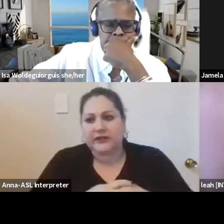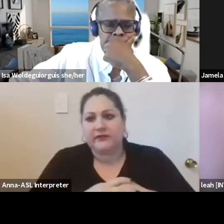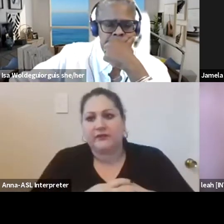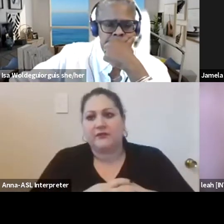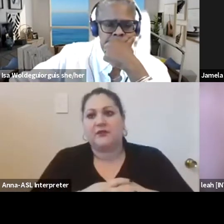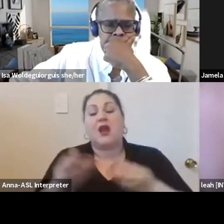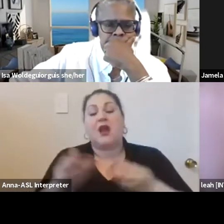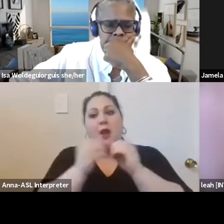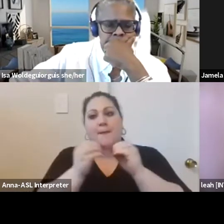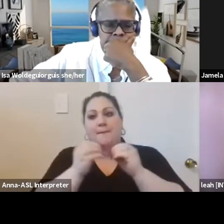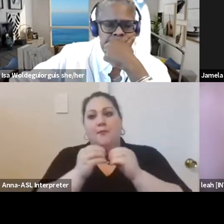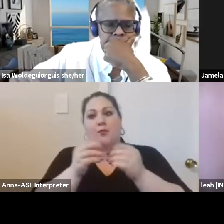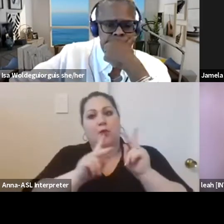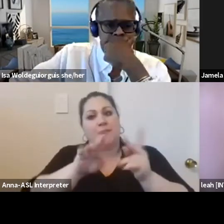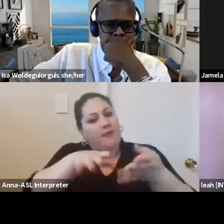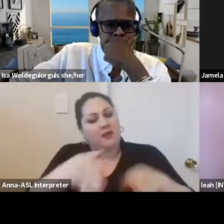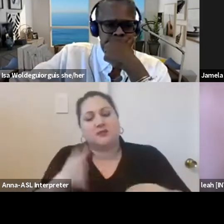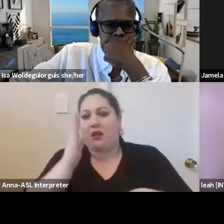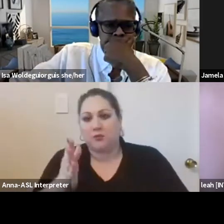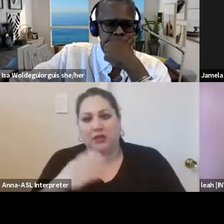change. Wow.